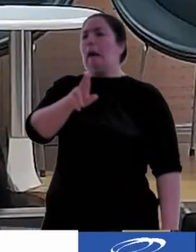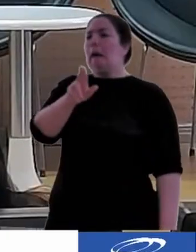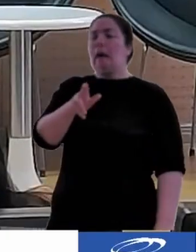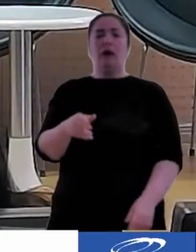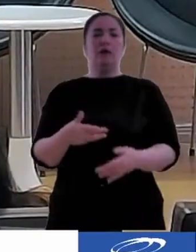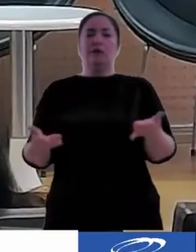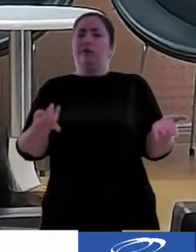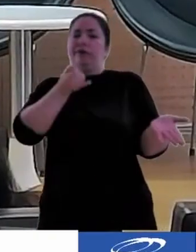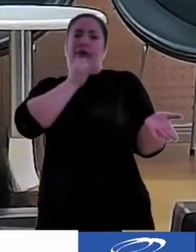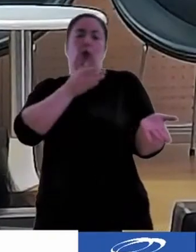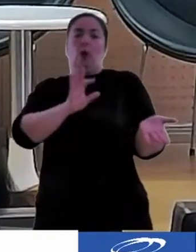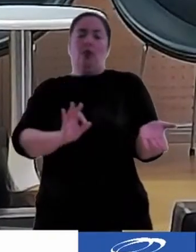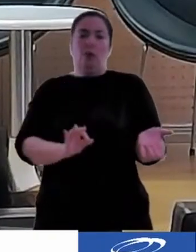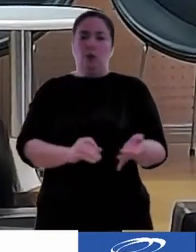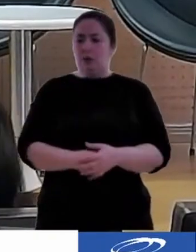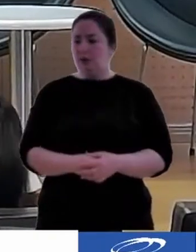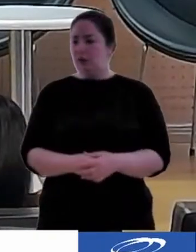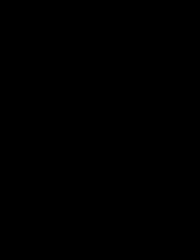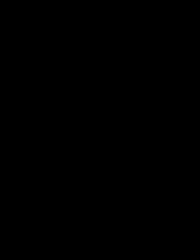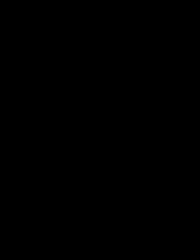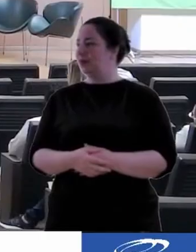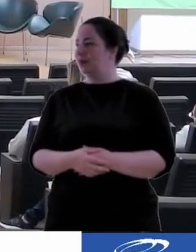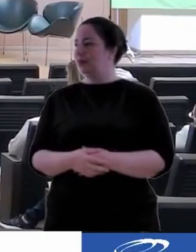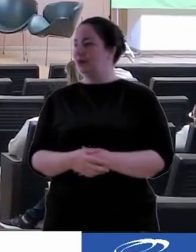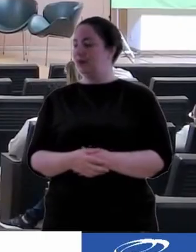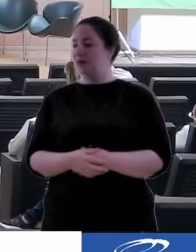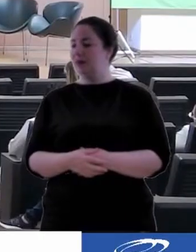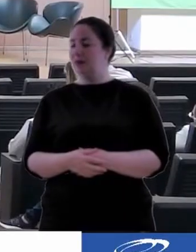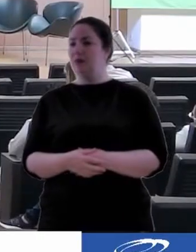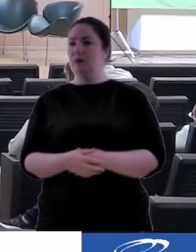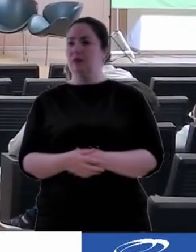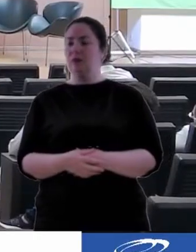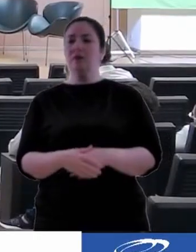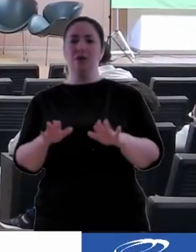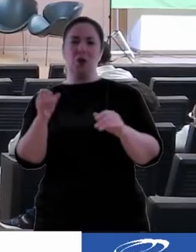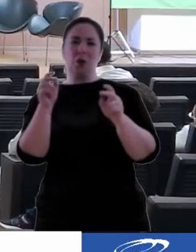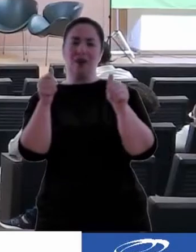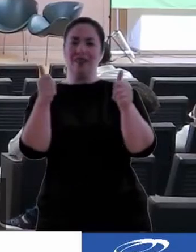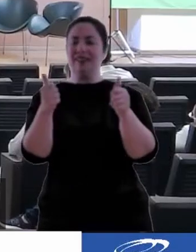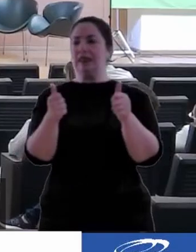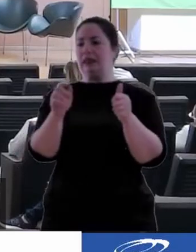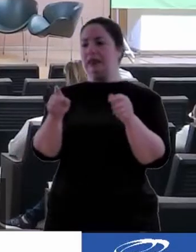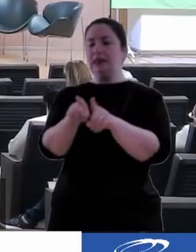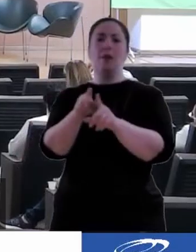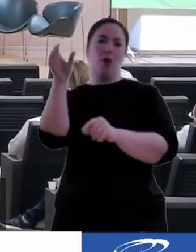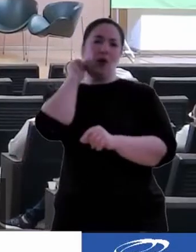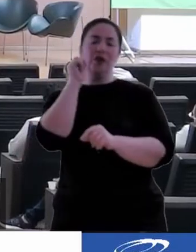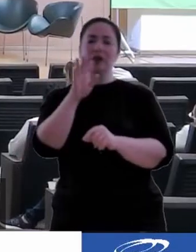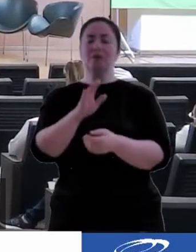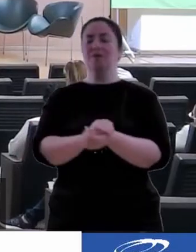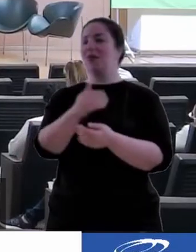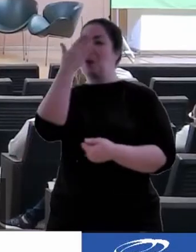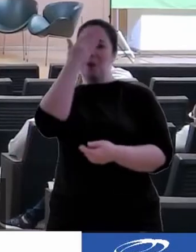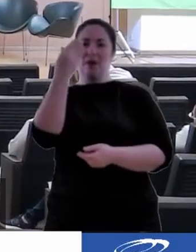aplicabilidade prática, eu queria ouvir da professora Robin. So, nice. So we are here also. Robin, thank you so much